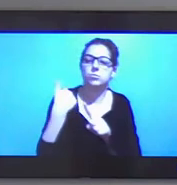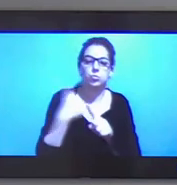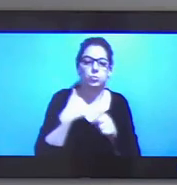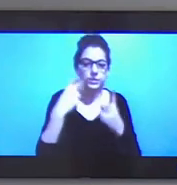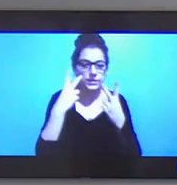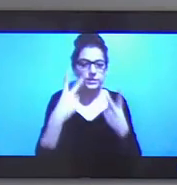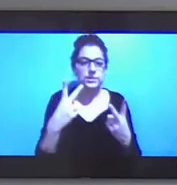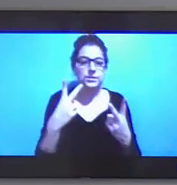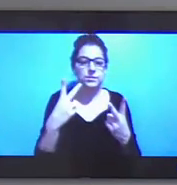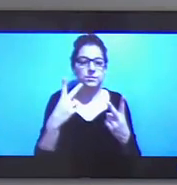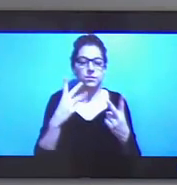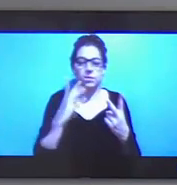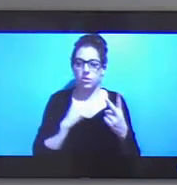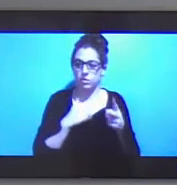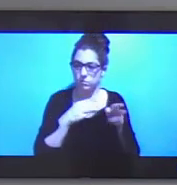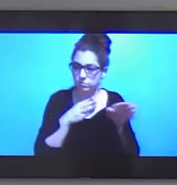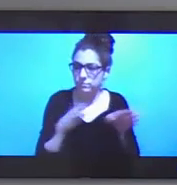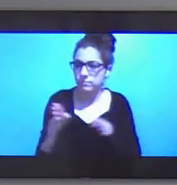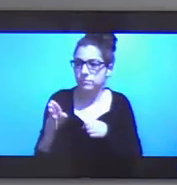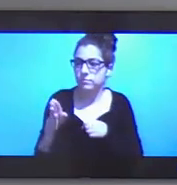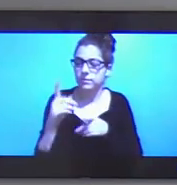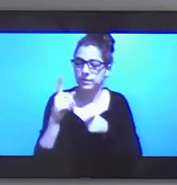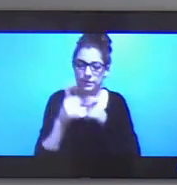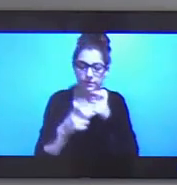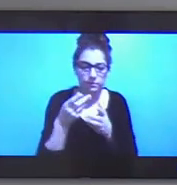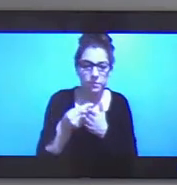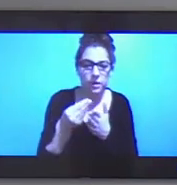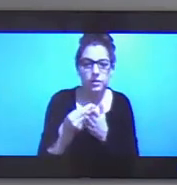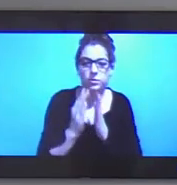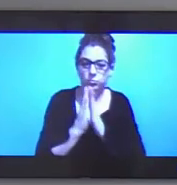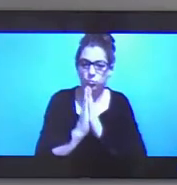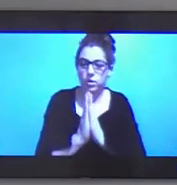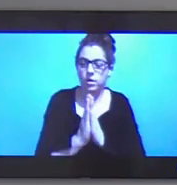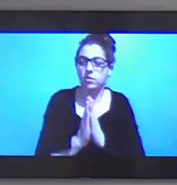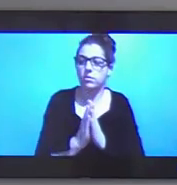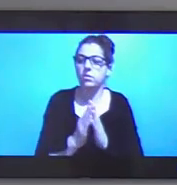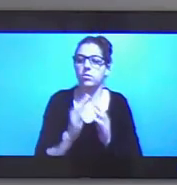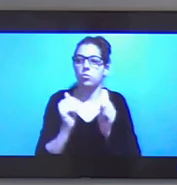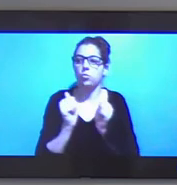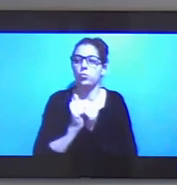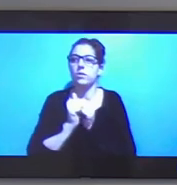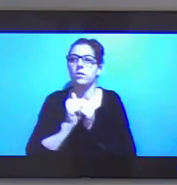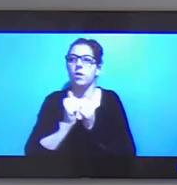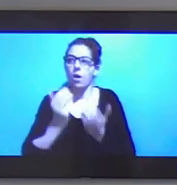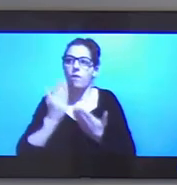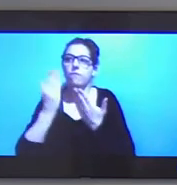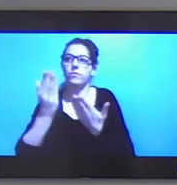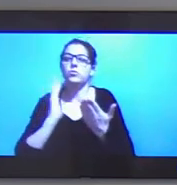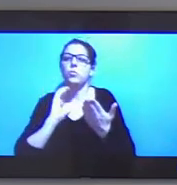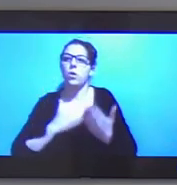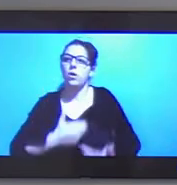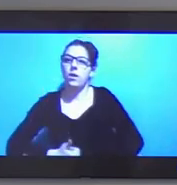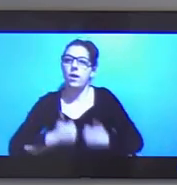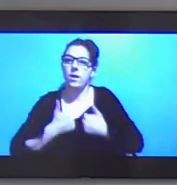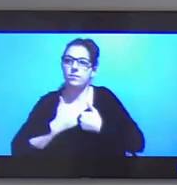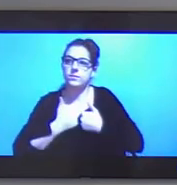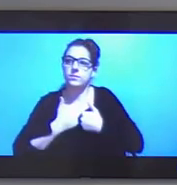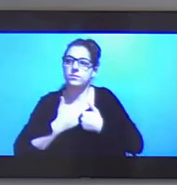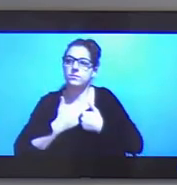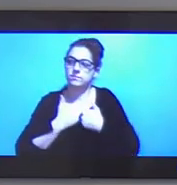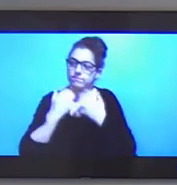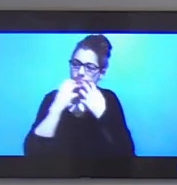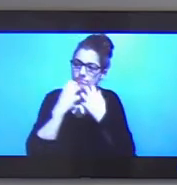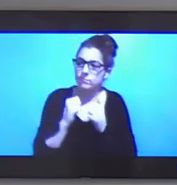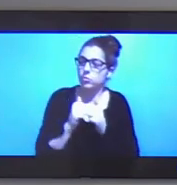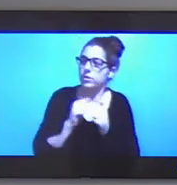hands, these gifts of money, bread, and wine, along with the offerings of our lives. Nourish us with the life of your